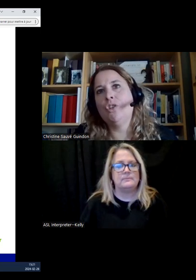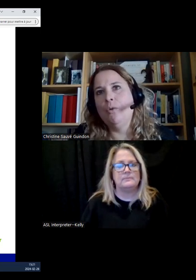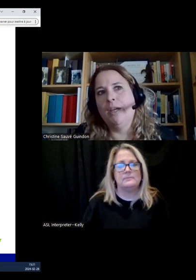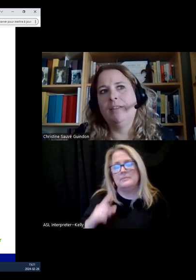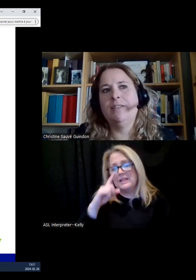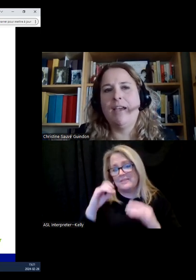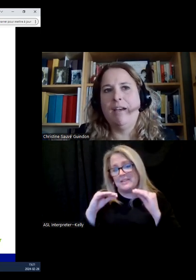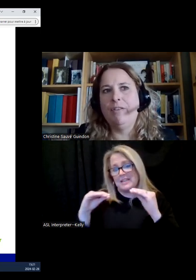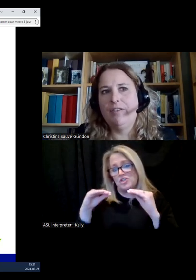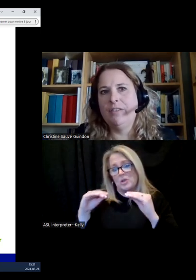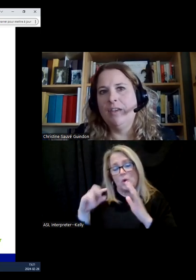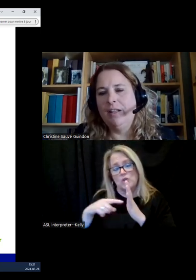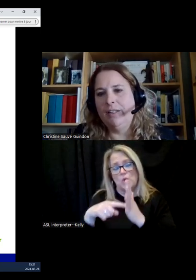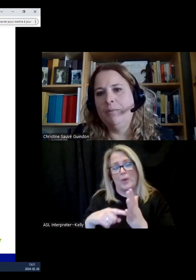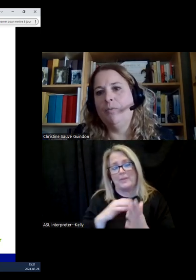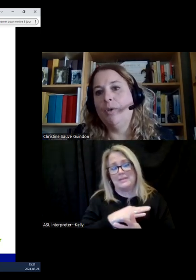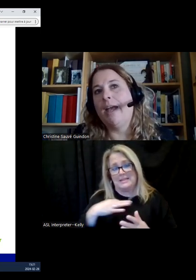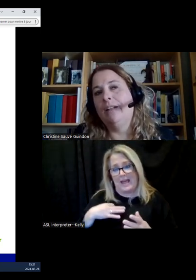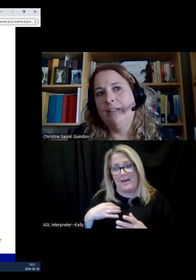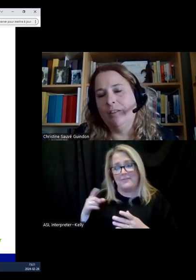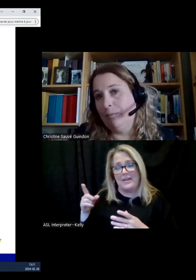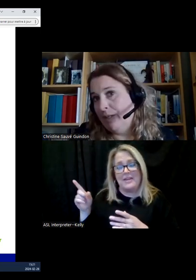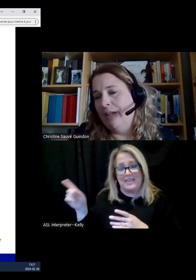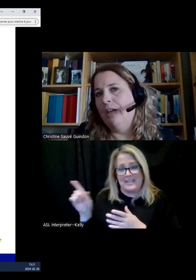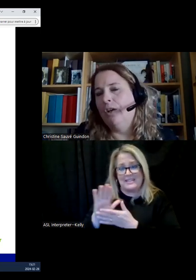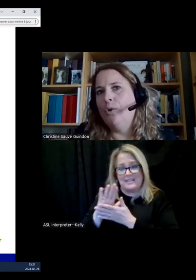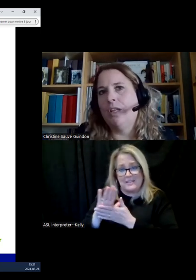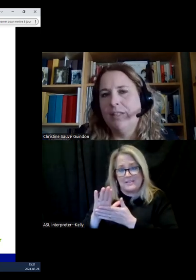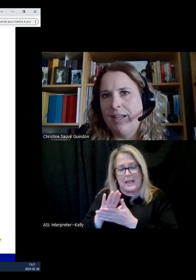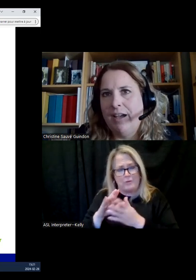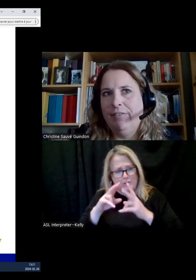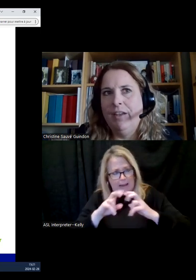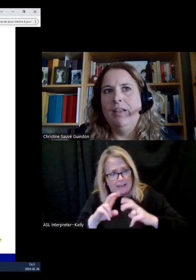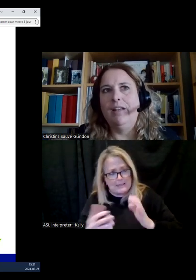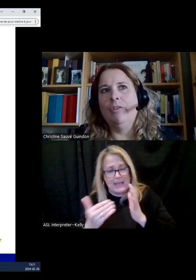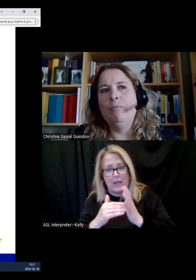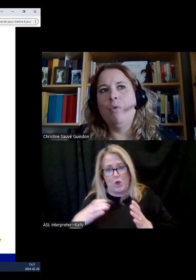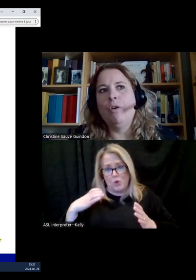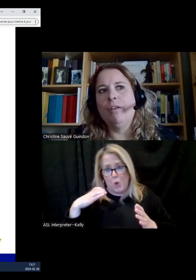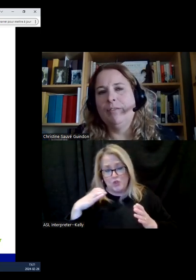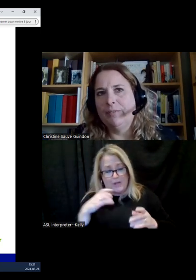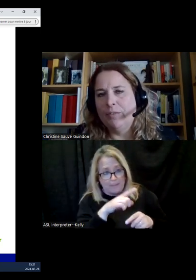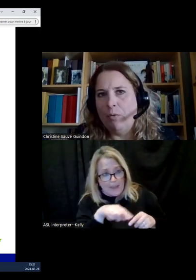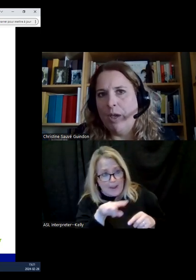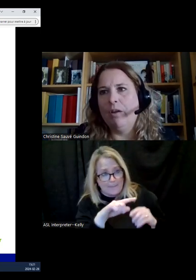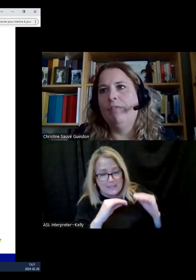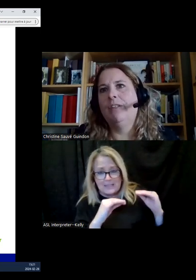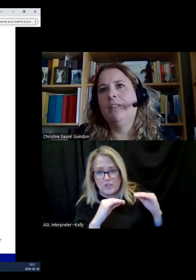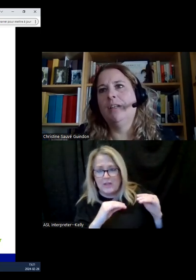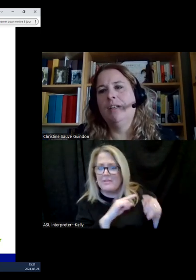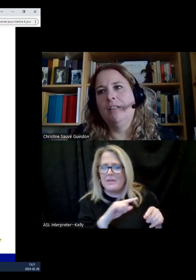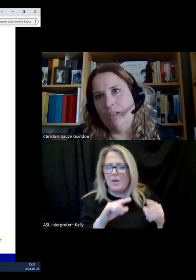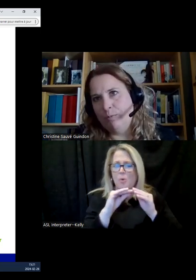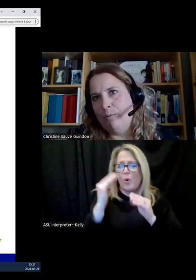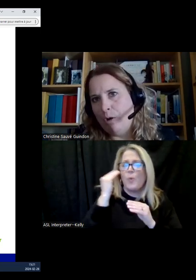or showing the staff these clips and reanalyzing them and coaching the staff, now they're more aware of